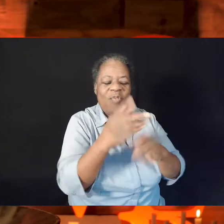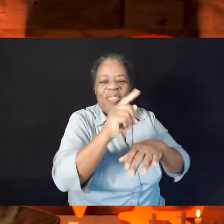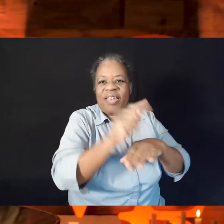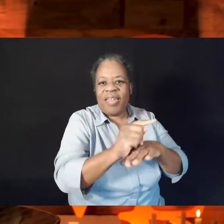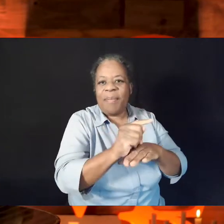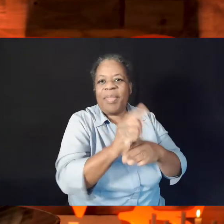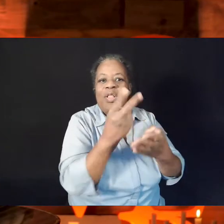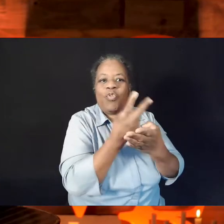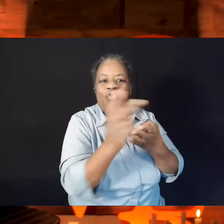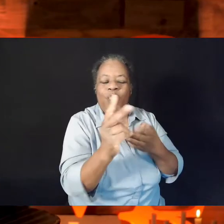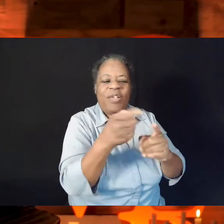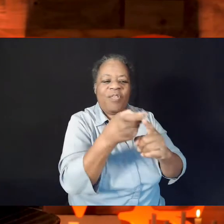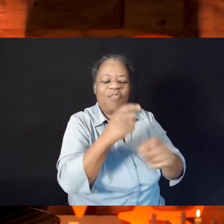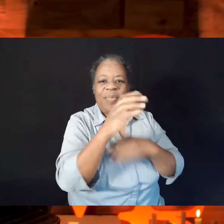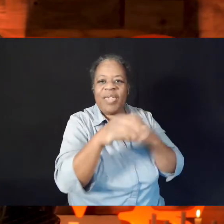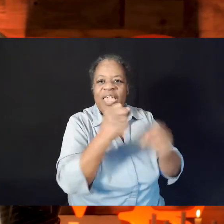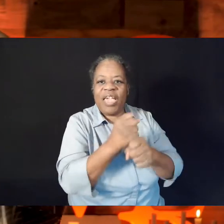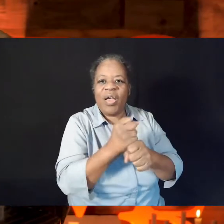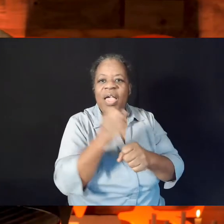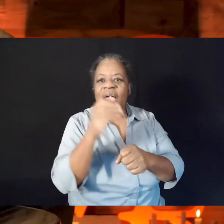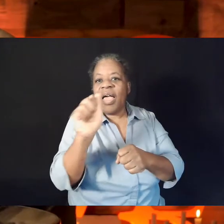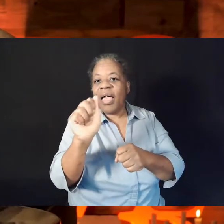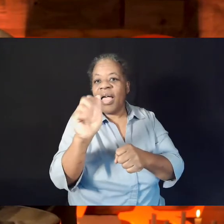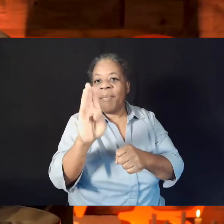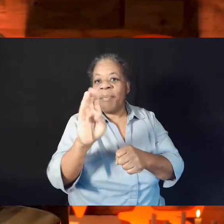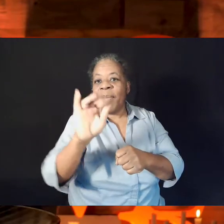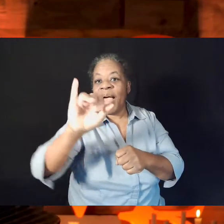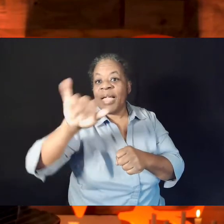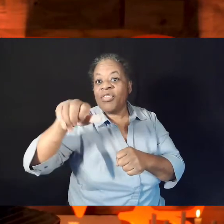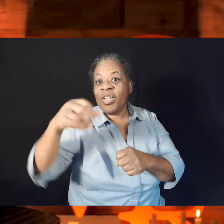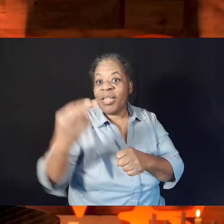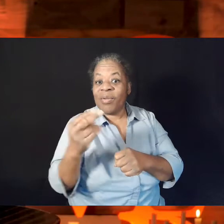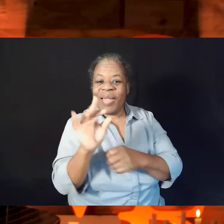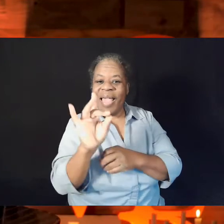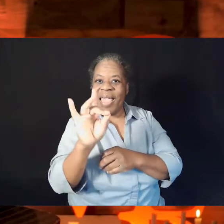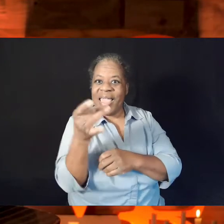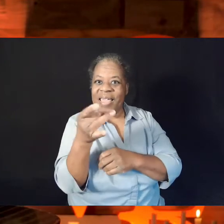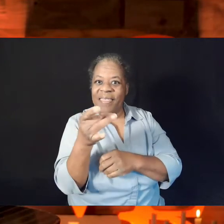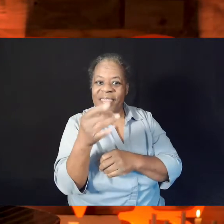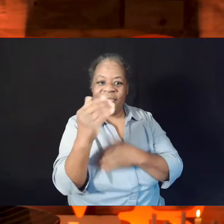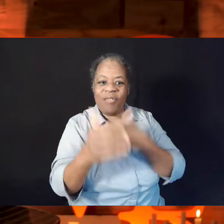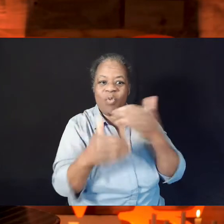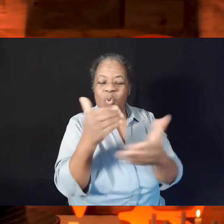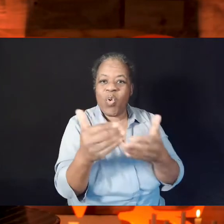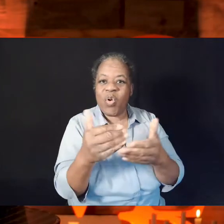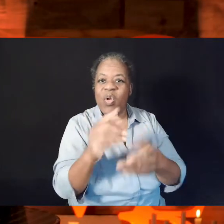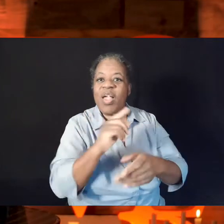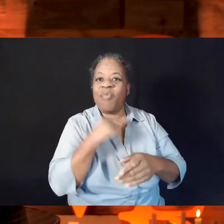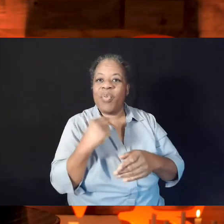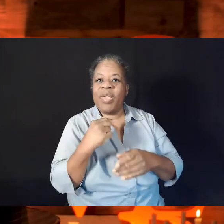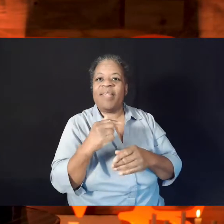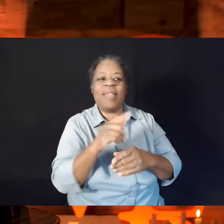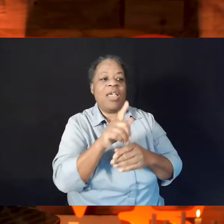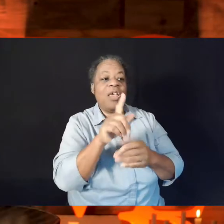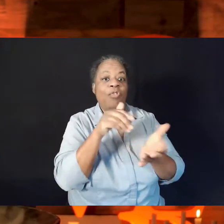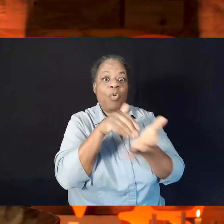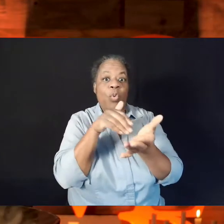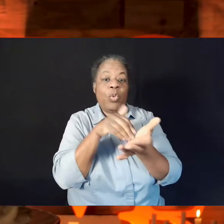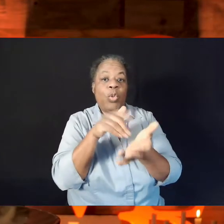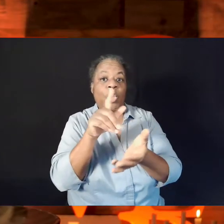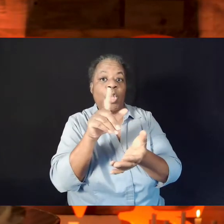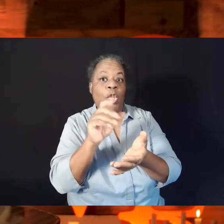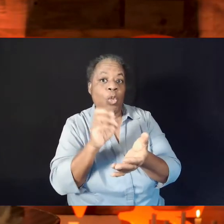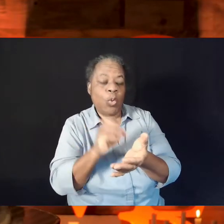was eighth in this order of divisions of priests. So Luke tells us that Zechariah belonged to this division of